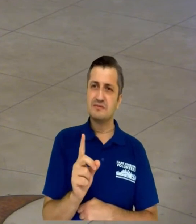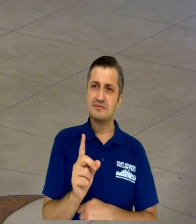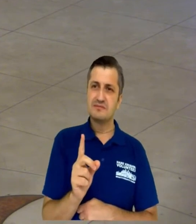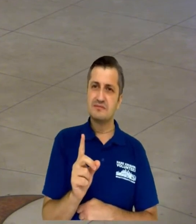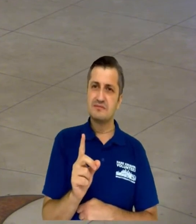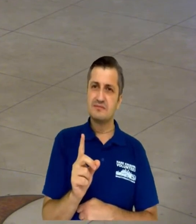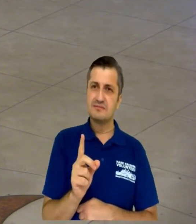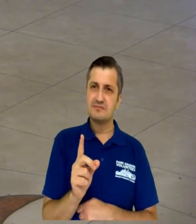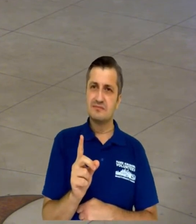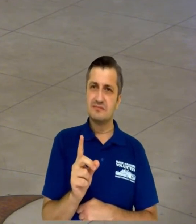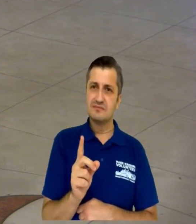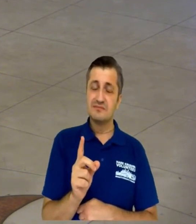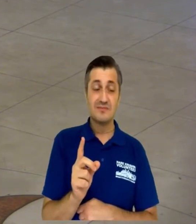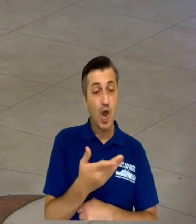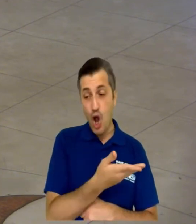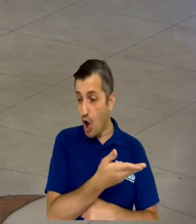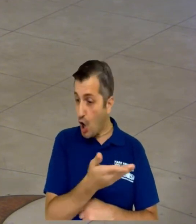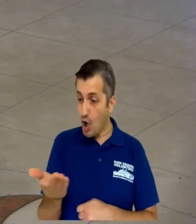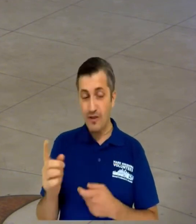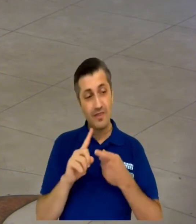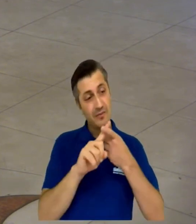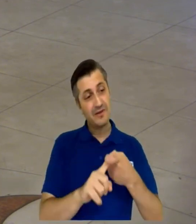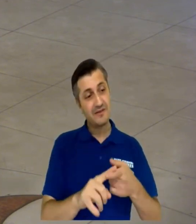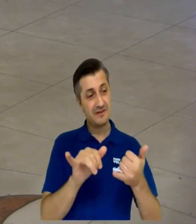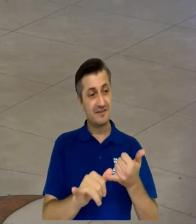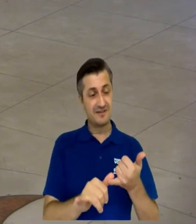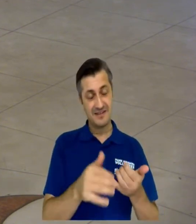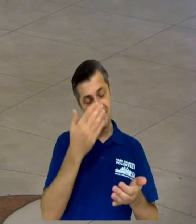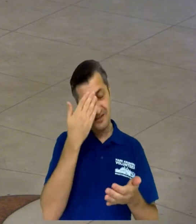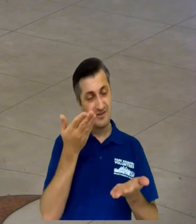everybody actually is dependent on Krishna. They forgot about that fact.